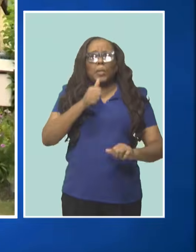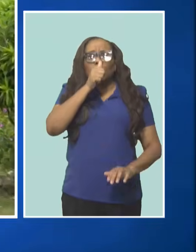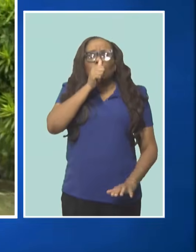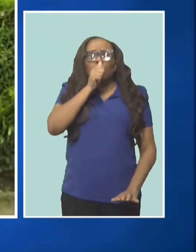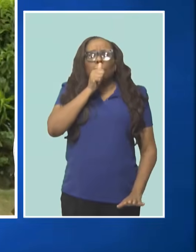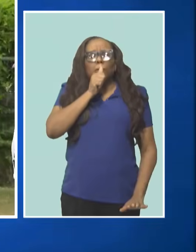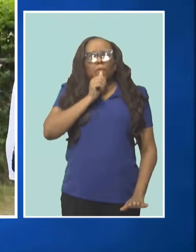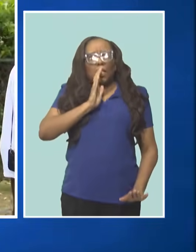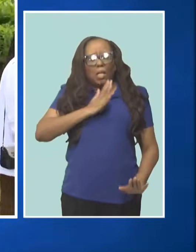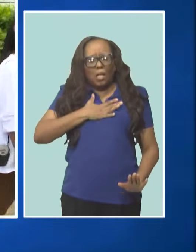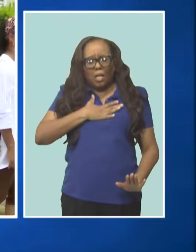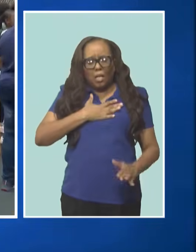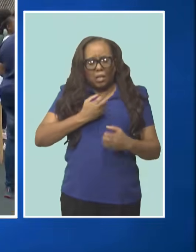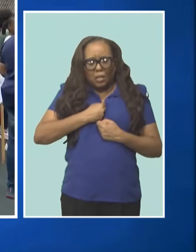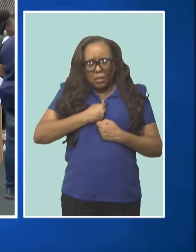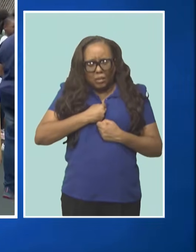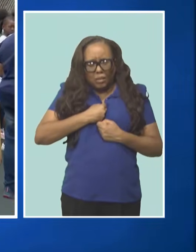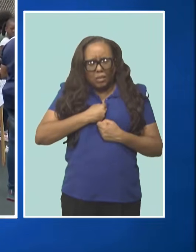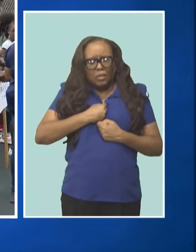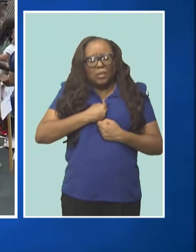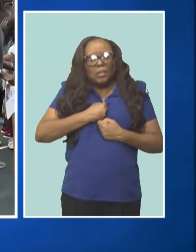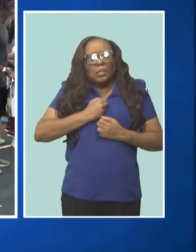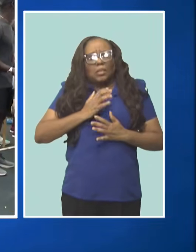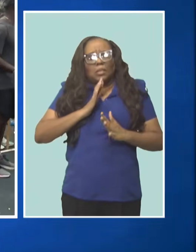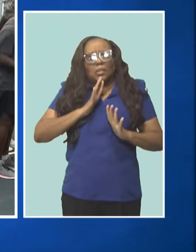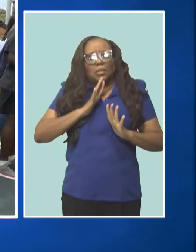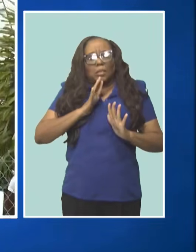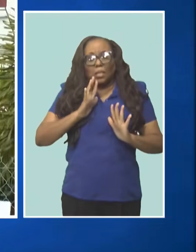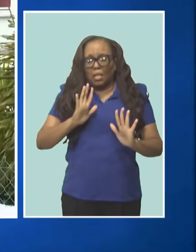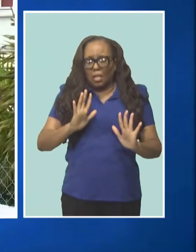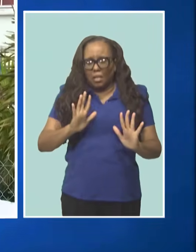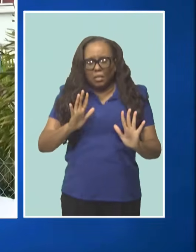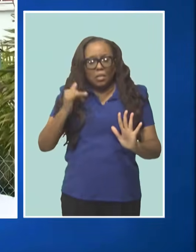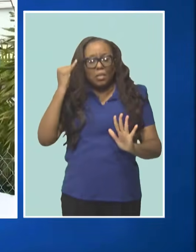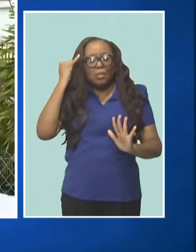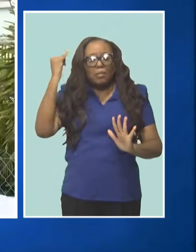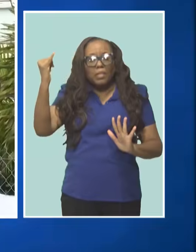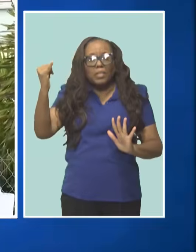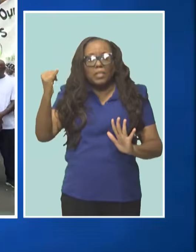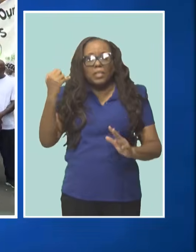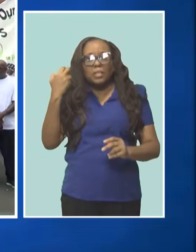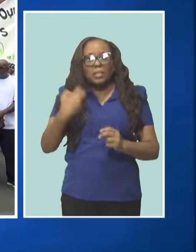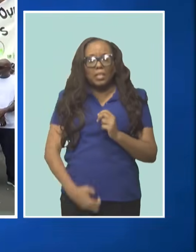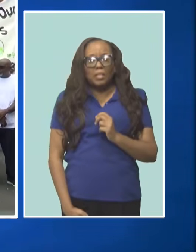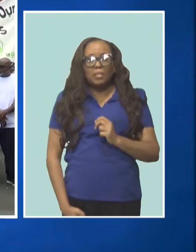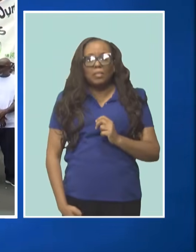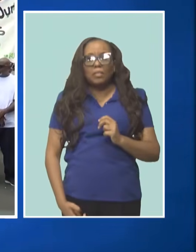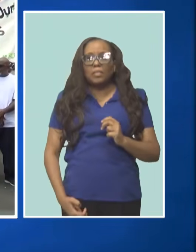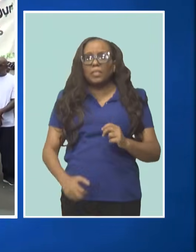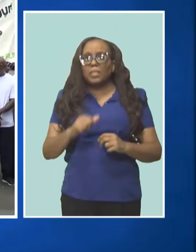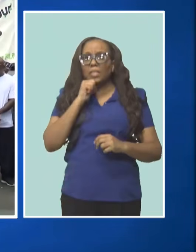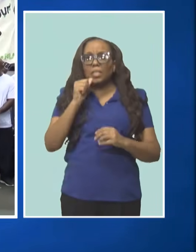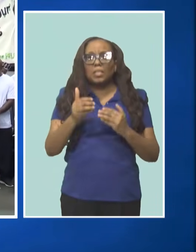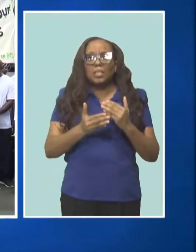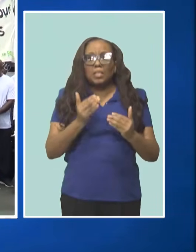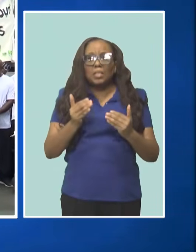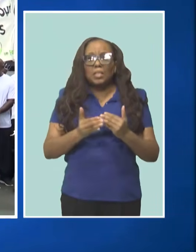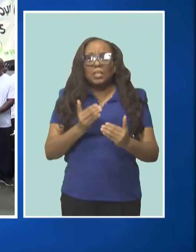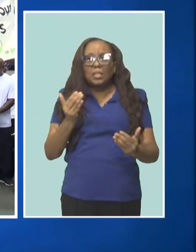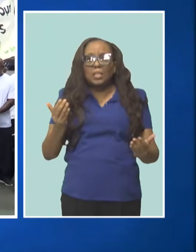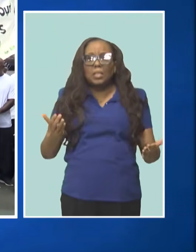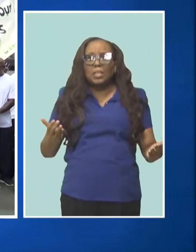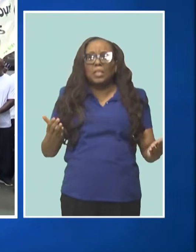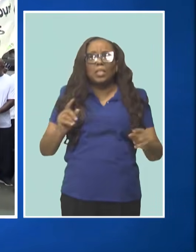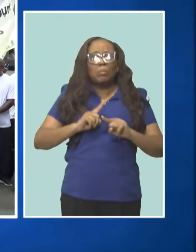together. Because you can understand and imagine how things would be with us. It's not easy. But